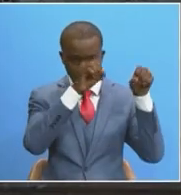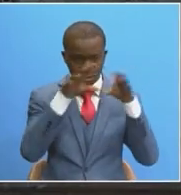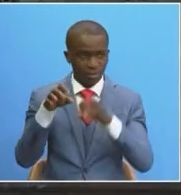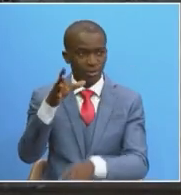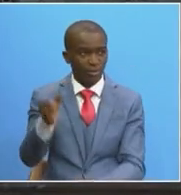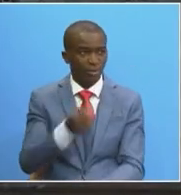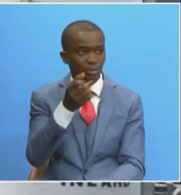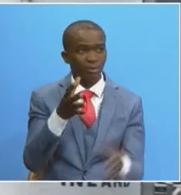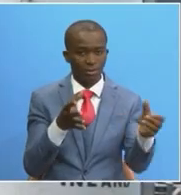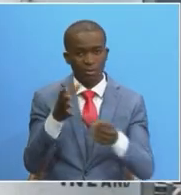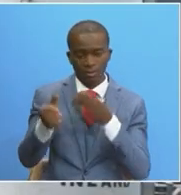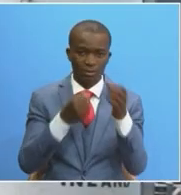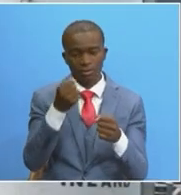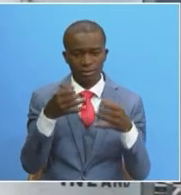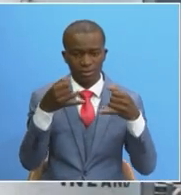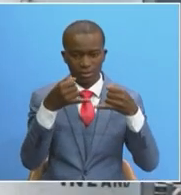stolen cables.